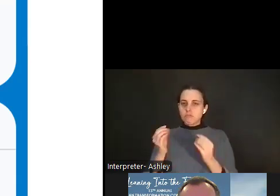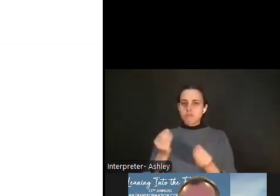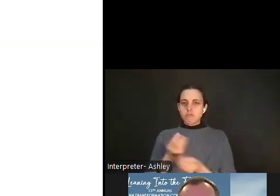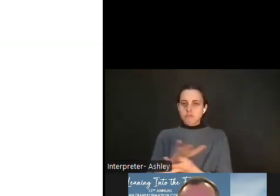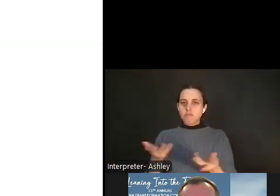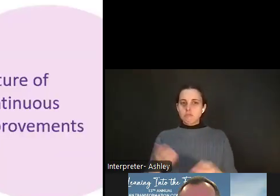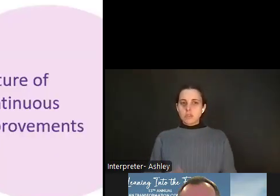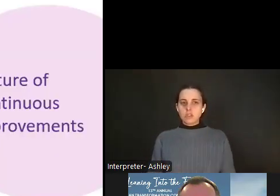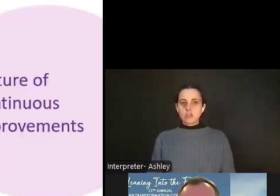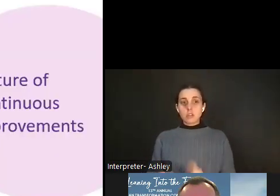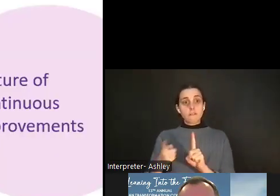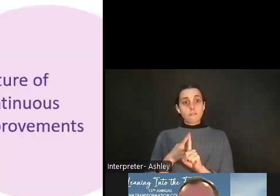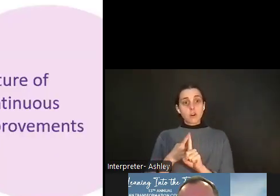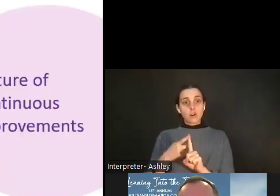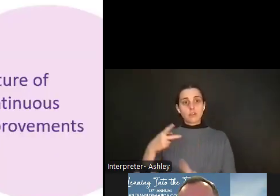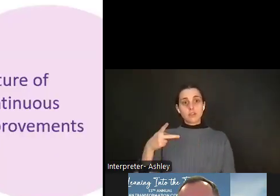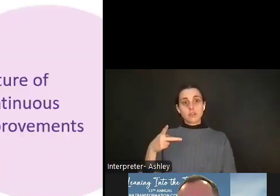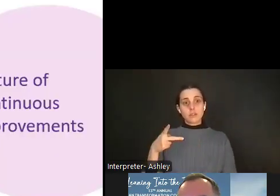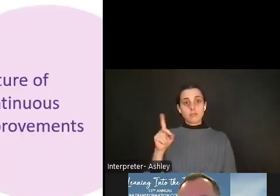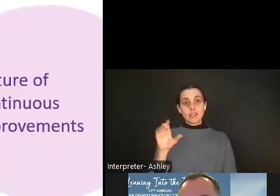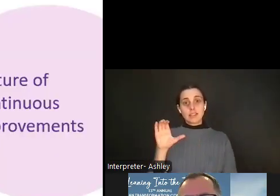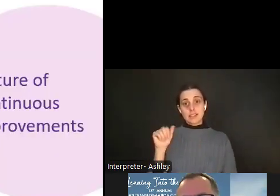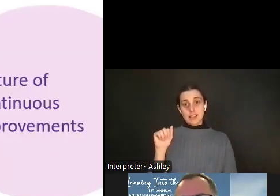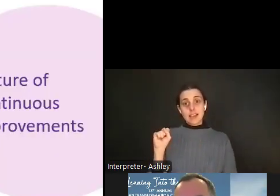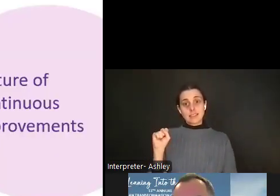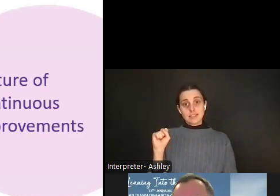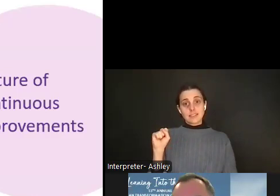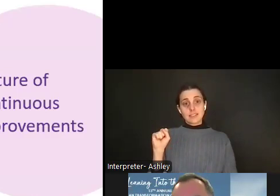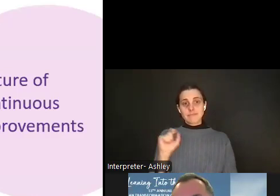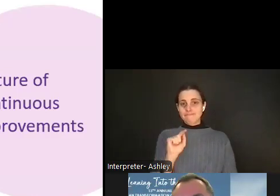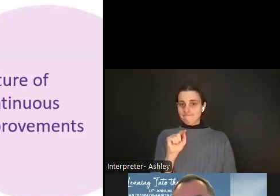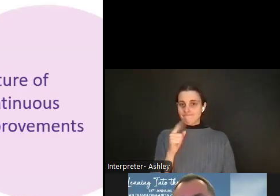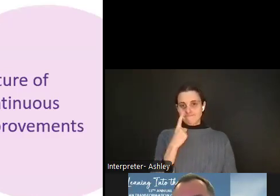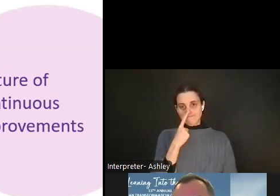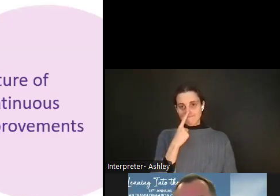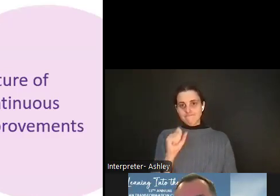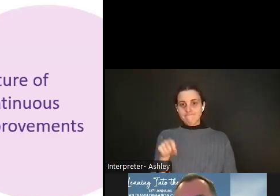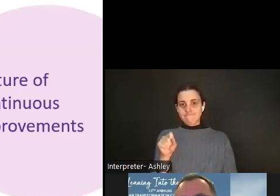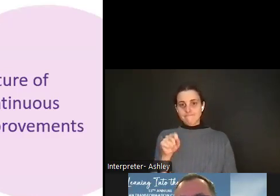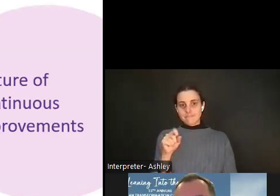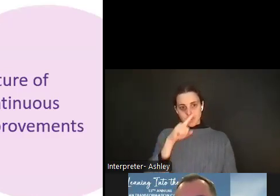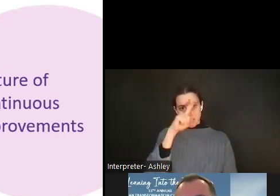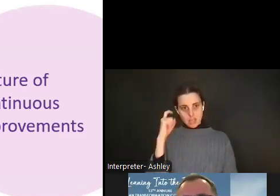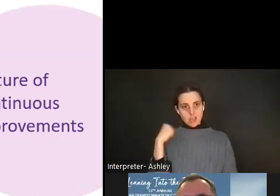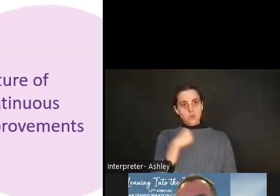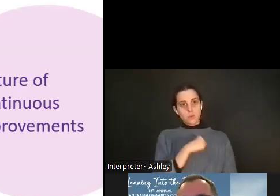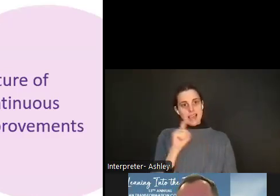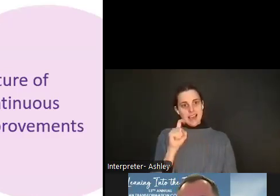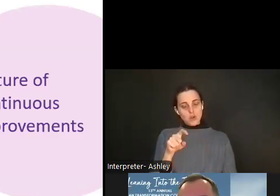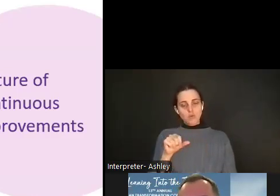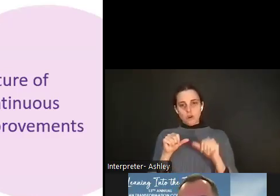up was PDCA. And it really is the PDCA because we need to constantly evaluate